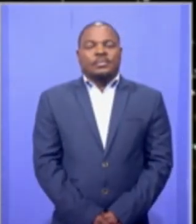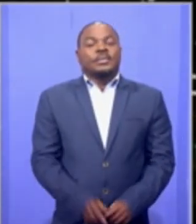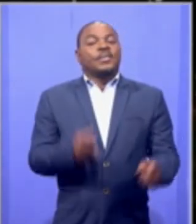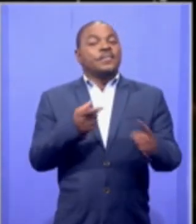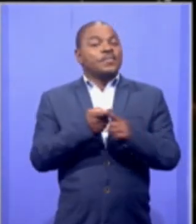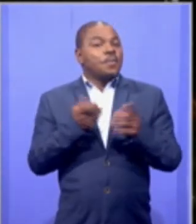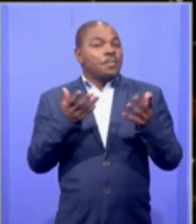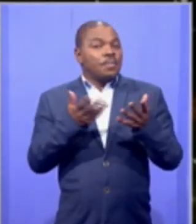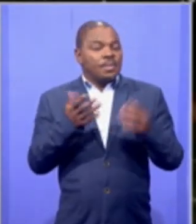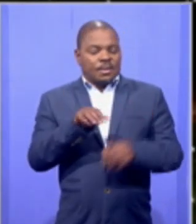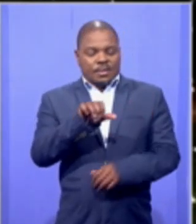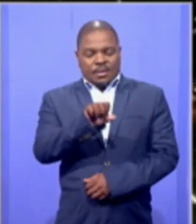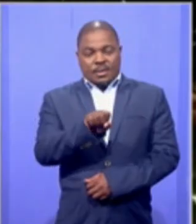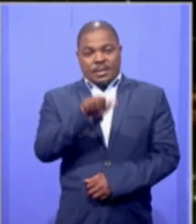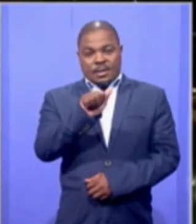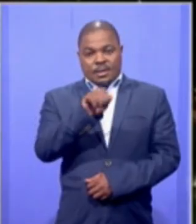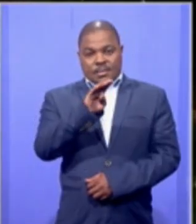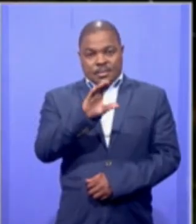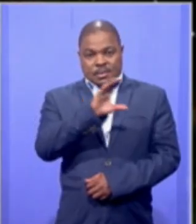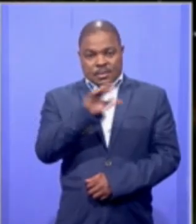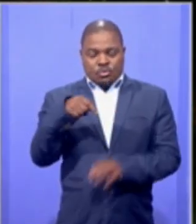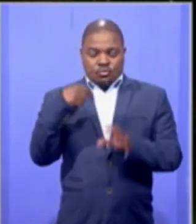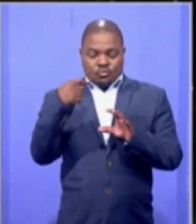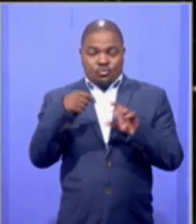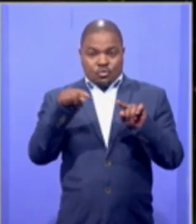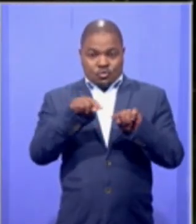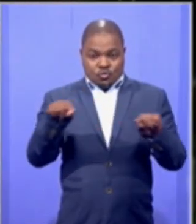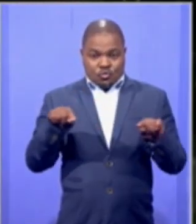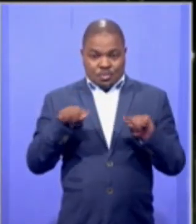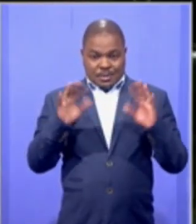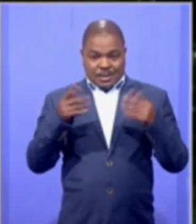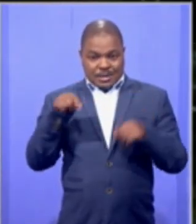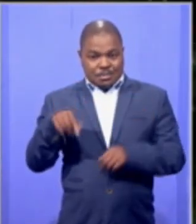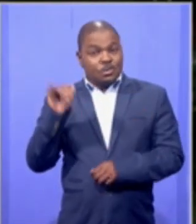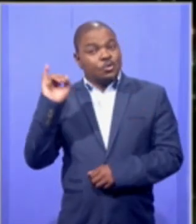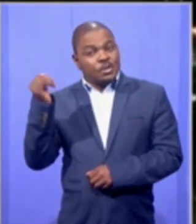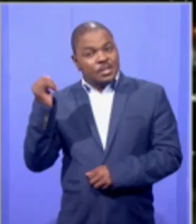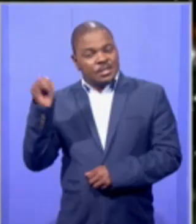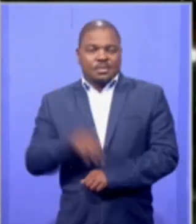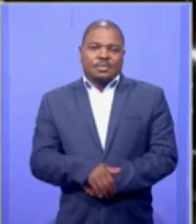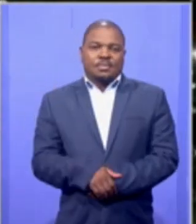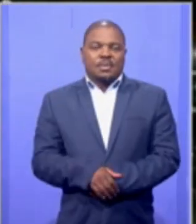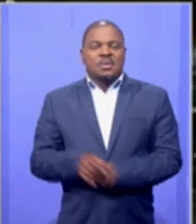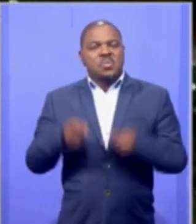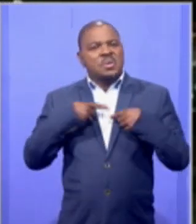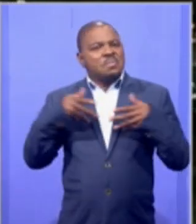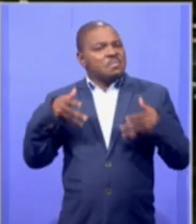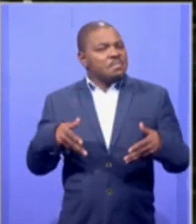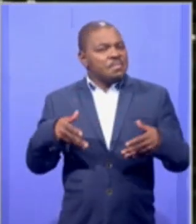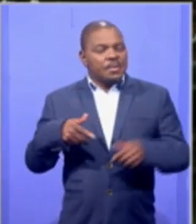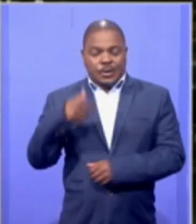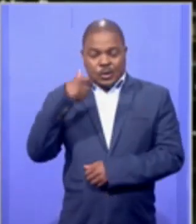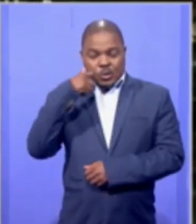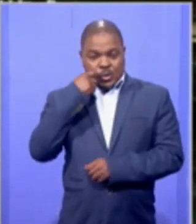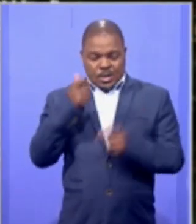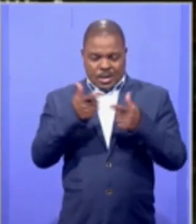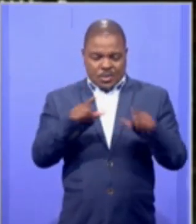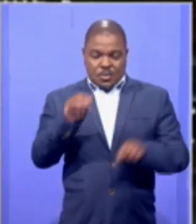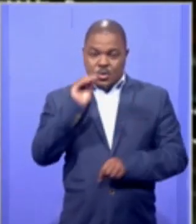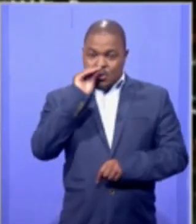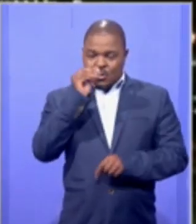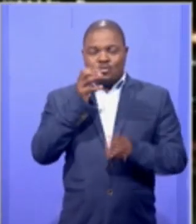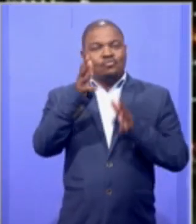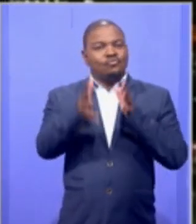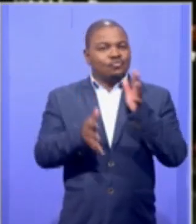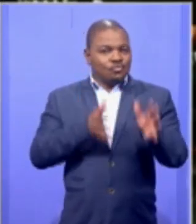Ka tlhamalalo go tswa mo SABC Studio 10 Auckland Park, Johannesburg, re go tlisetsa kgaso ya dikgang tsa